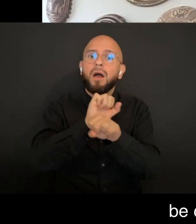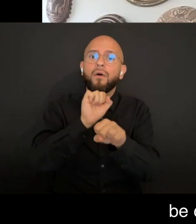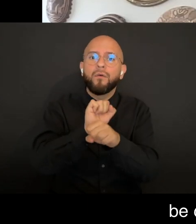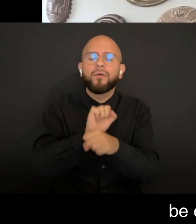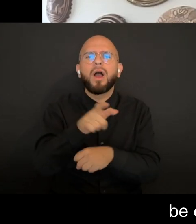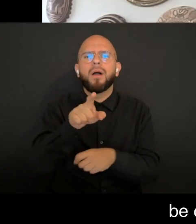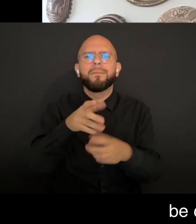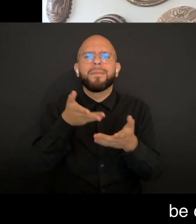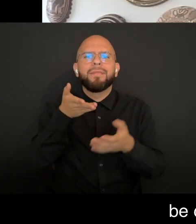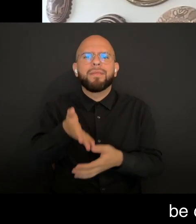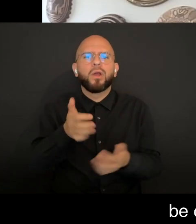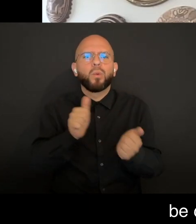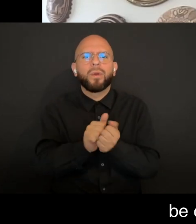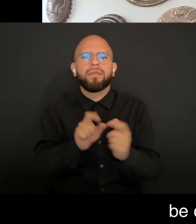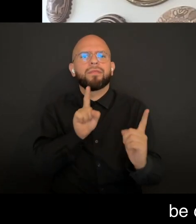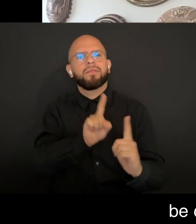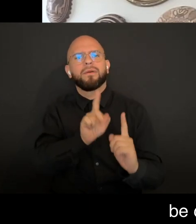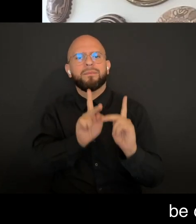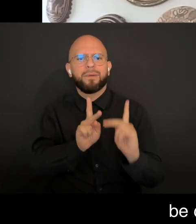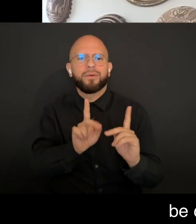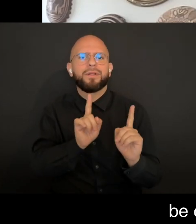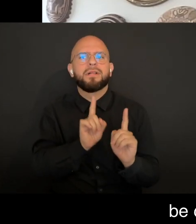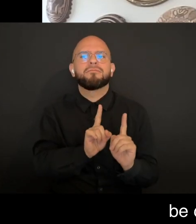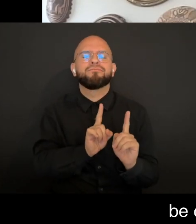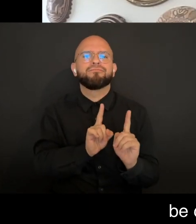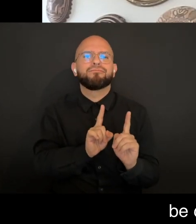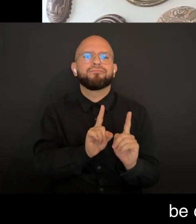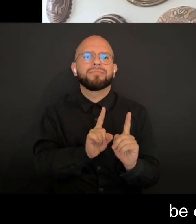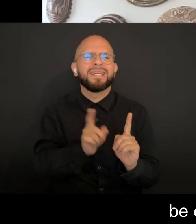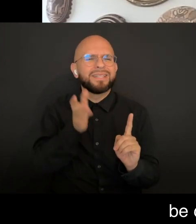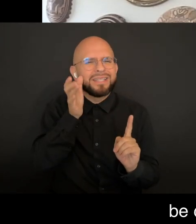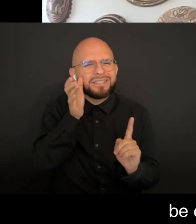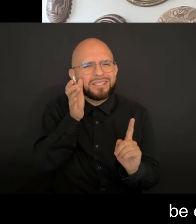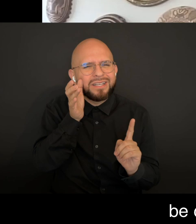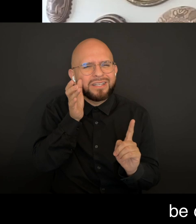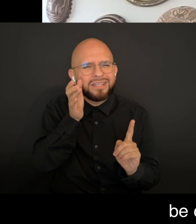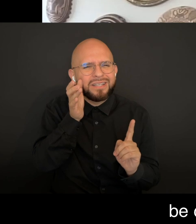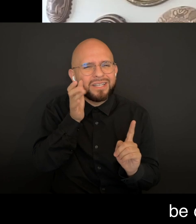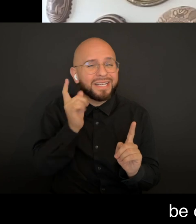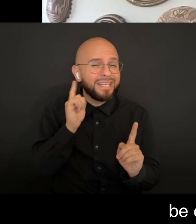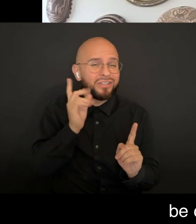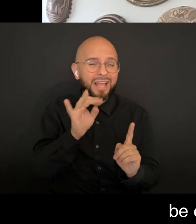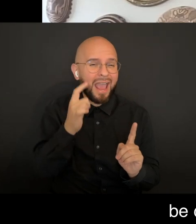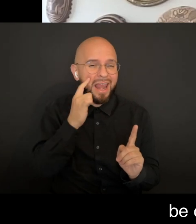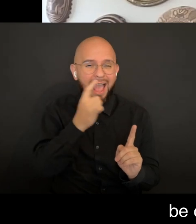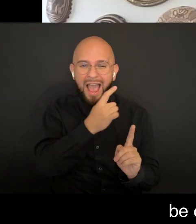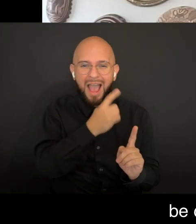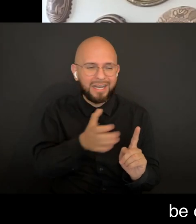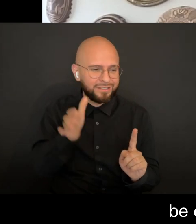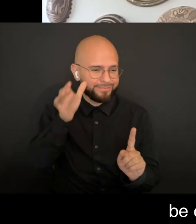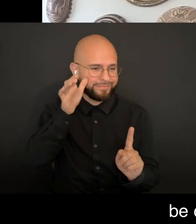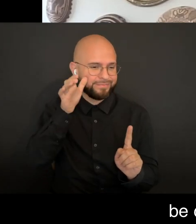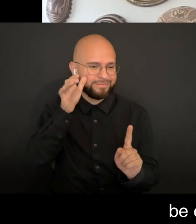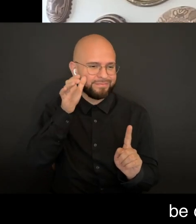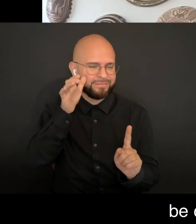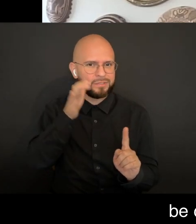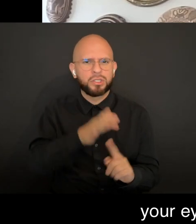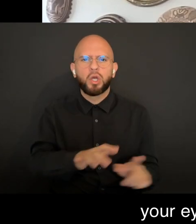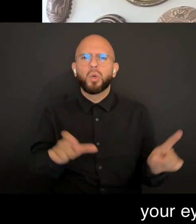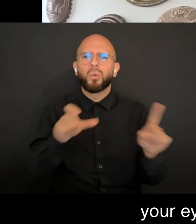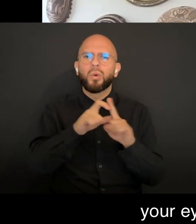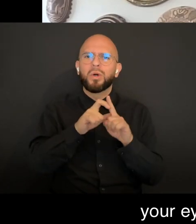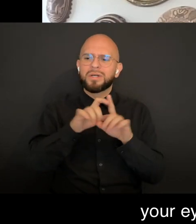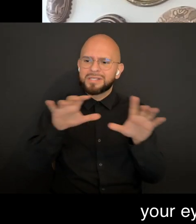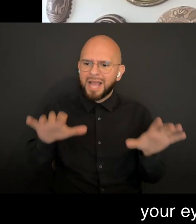up. Second, our job is to be present with people. Listen with ears and listen with